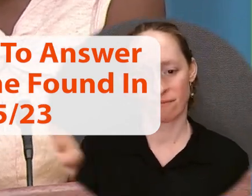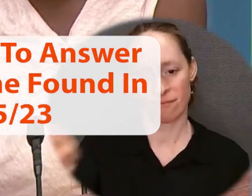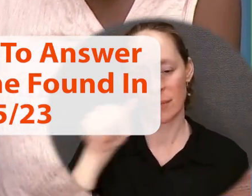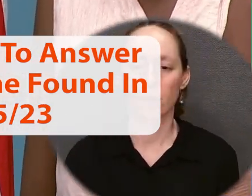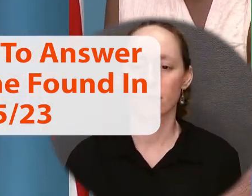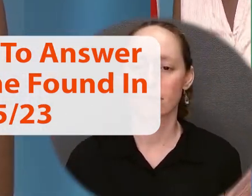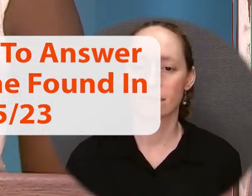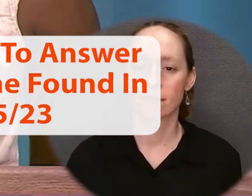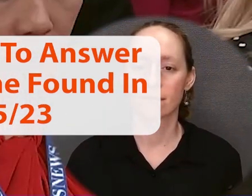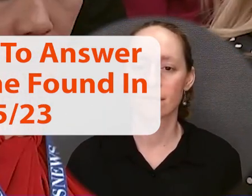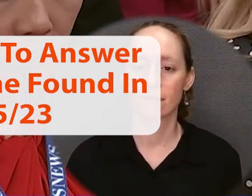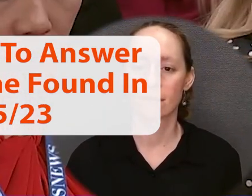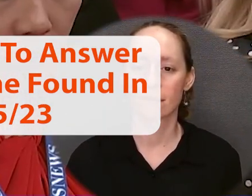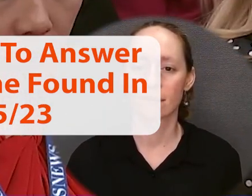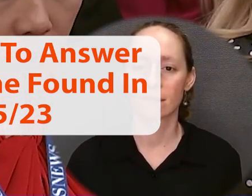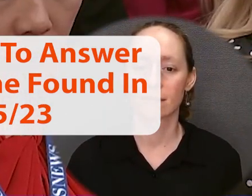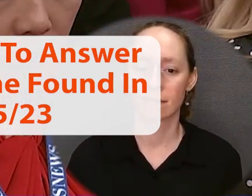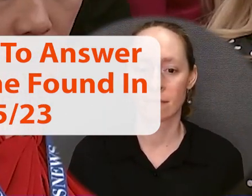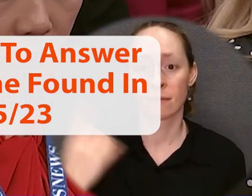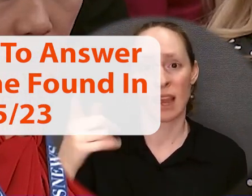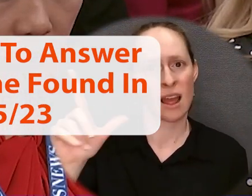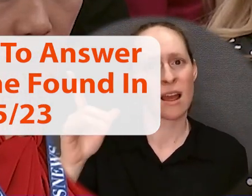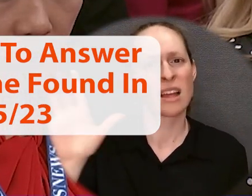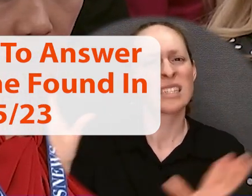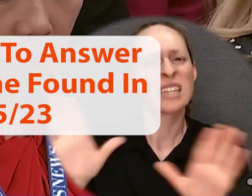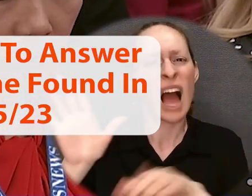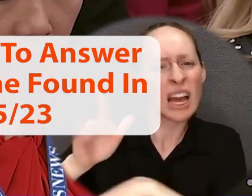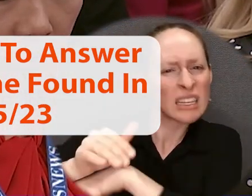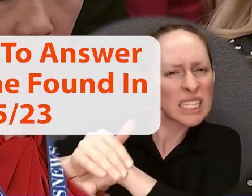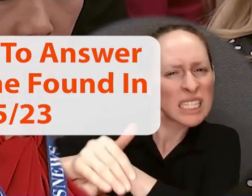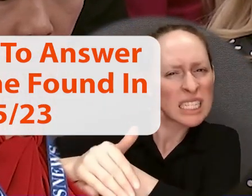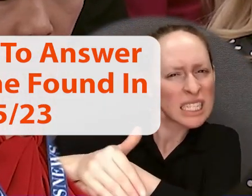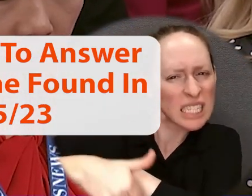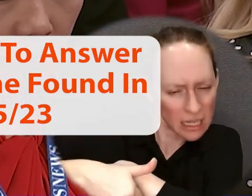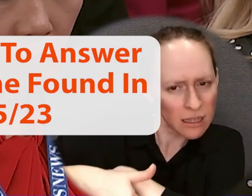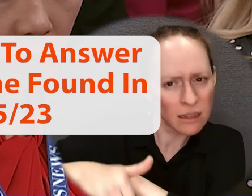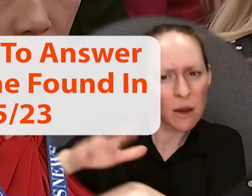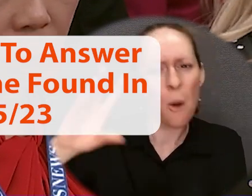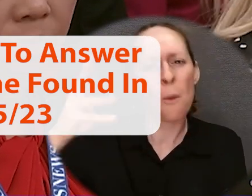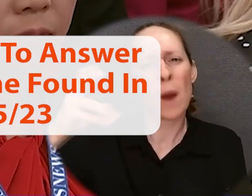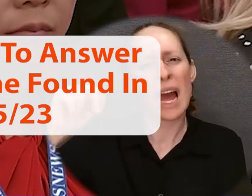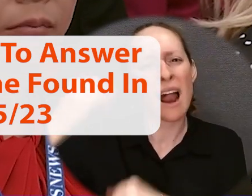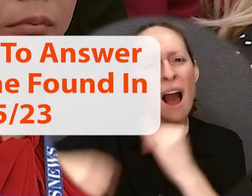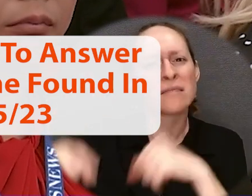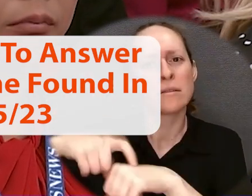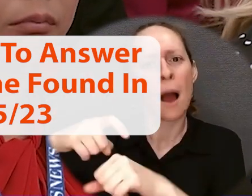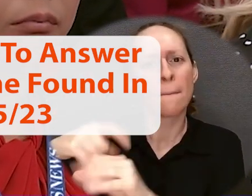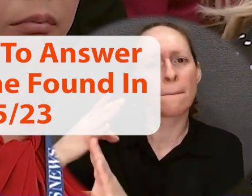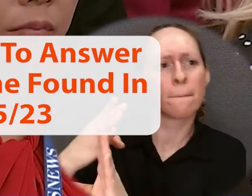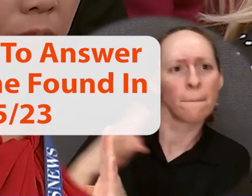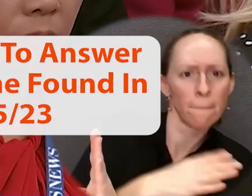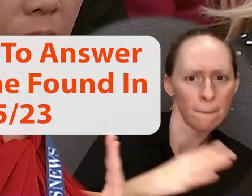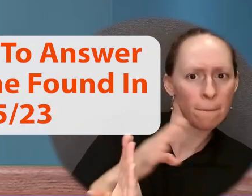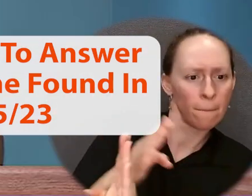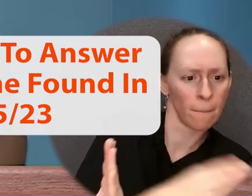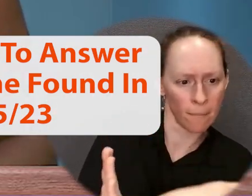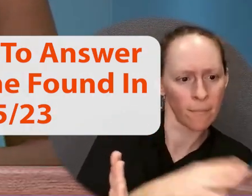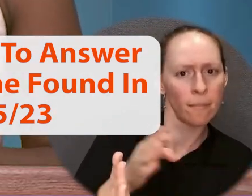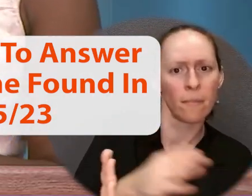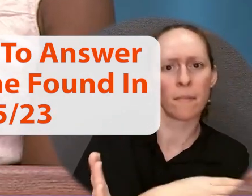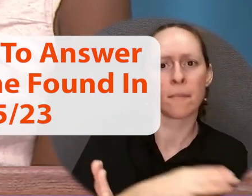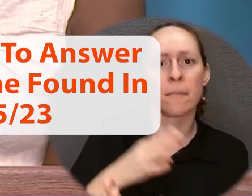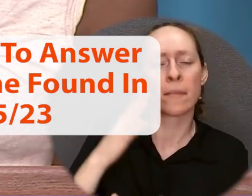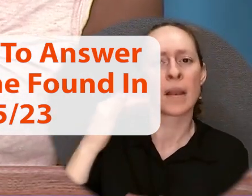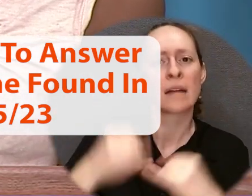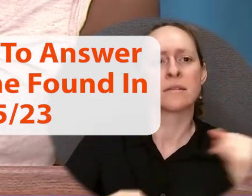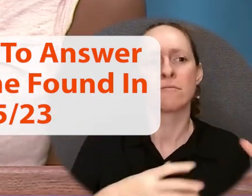more with you. It was discovered late on Sunday. What's the latest staff-led tours that happen in the West Wing on a Sunday? You know, I don't have the specific